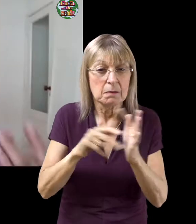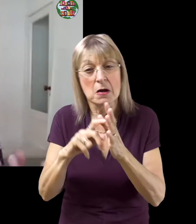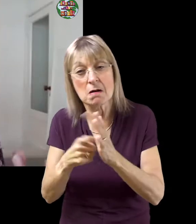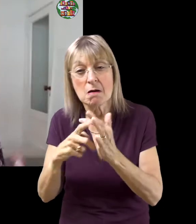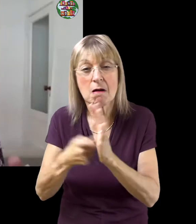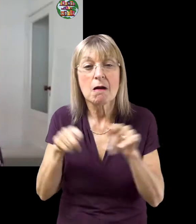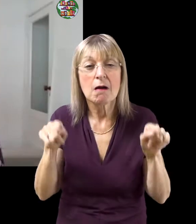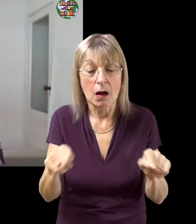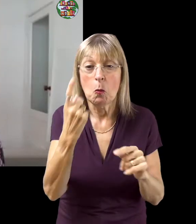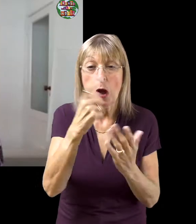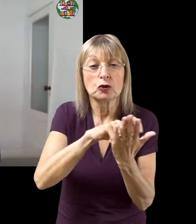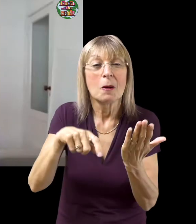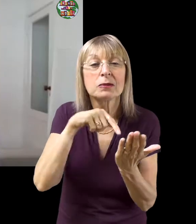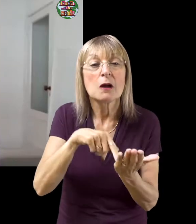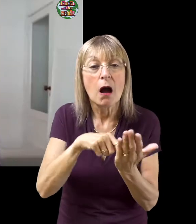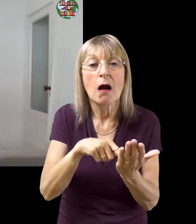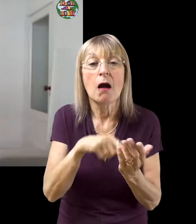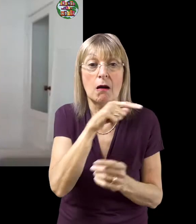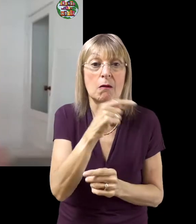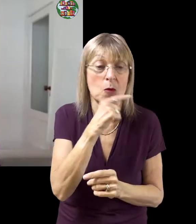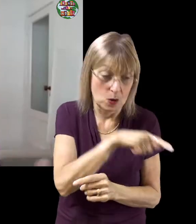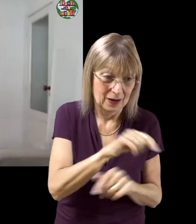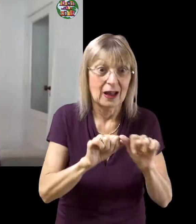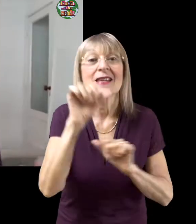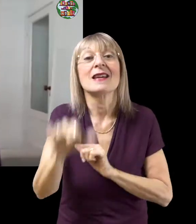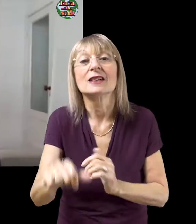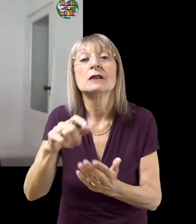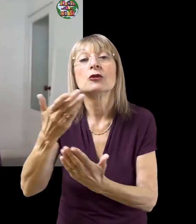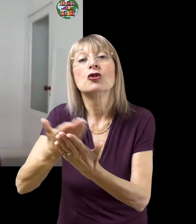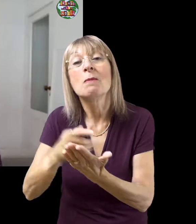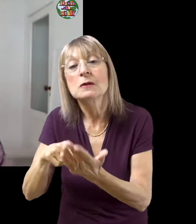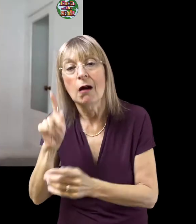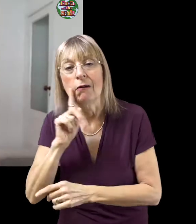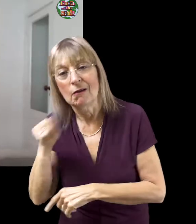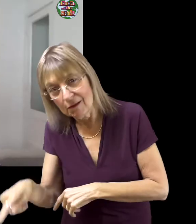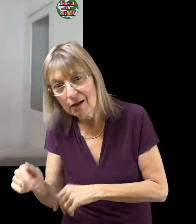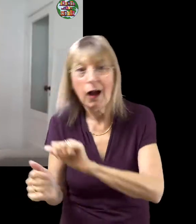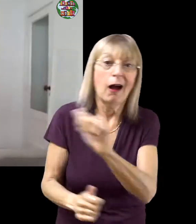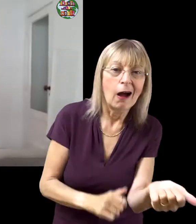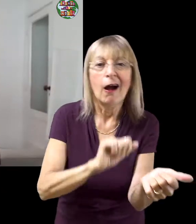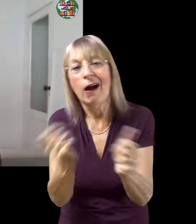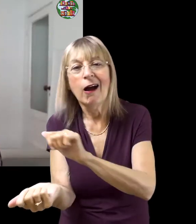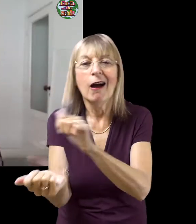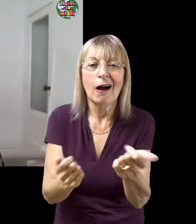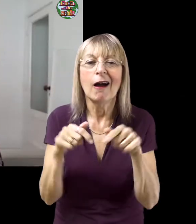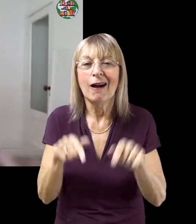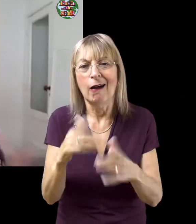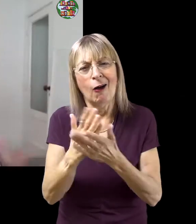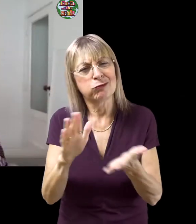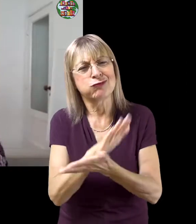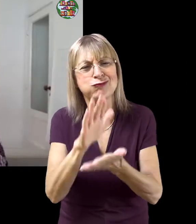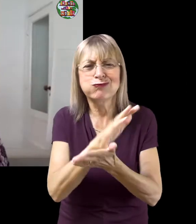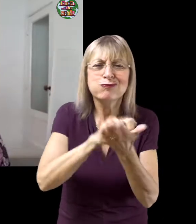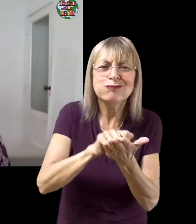and Parker together. So it's one chapter by Sven and one chapter Parker, one Sven, one Parker. And I mean, this